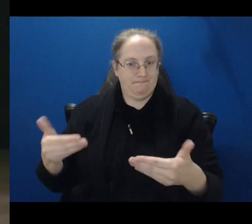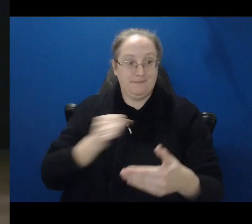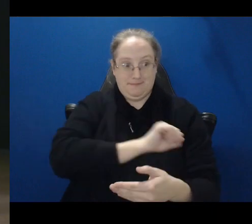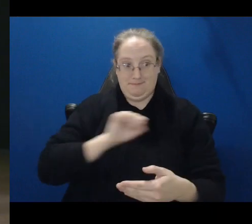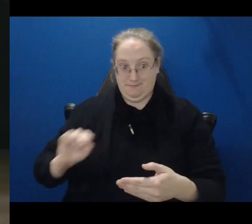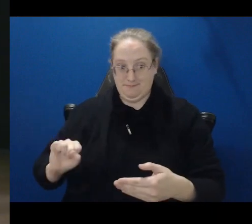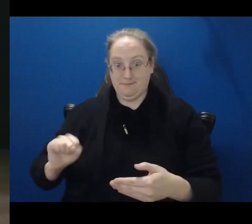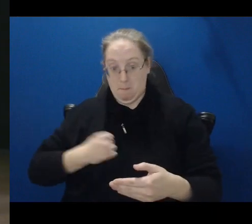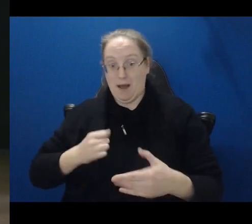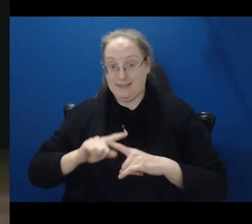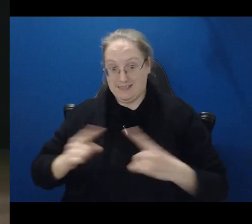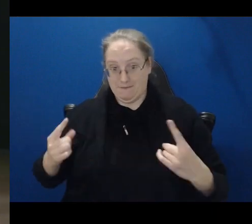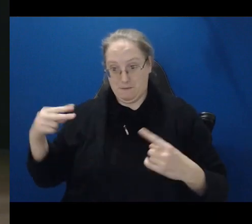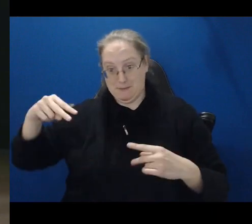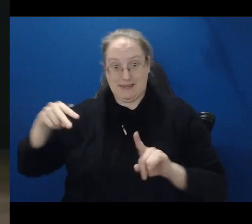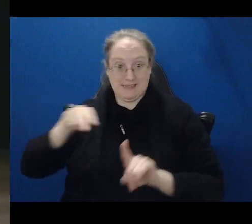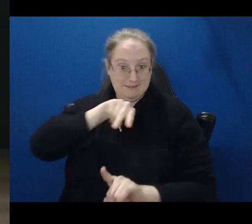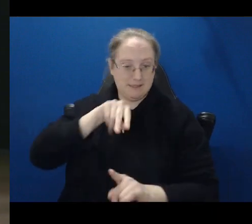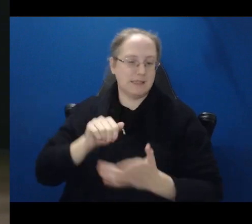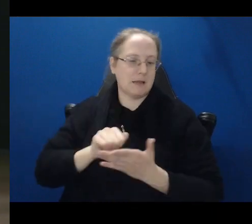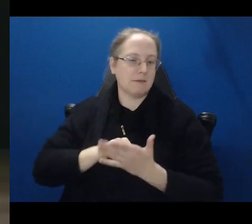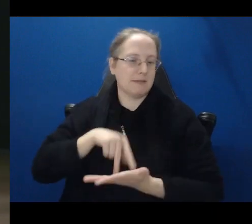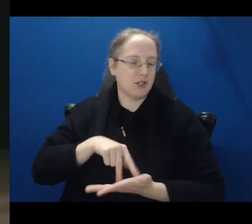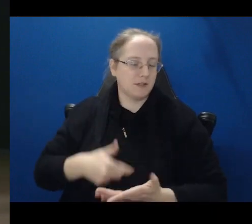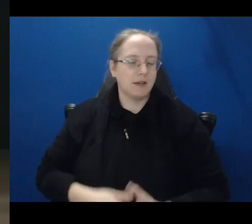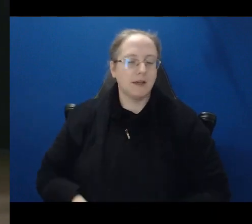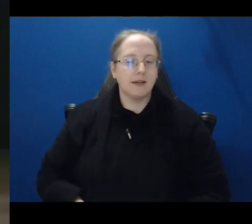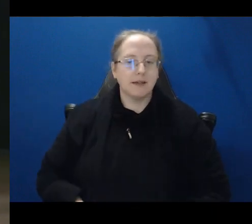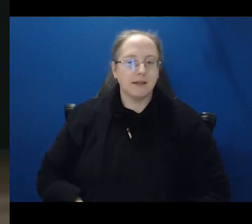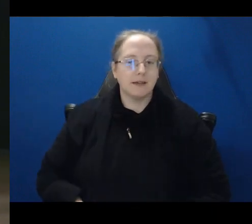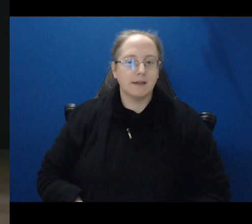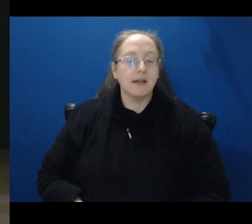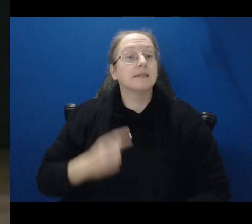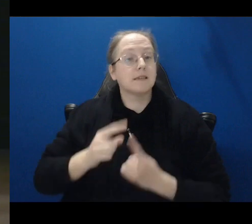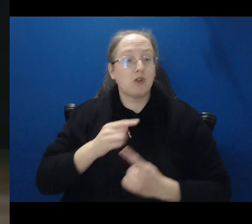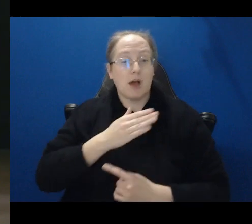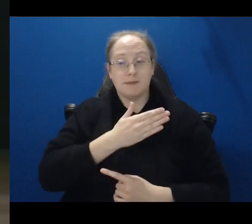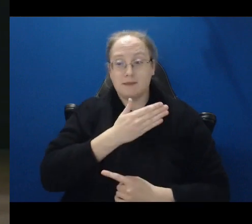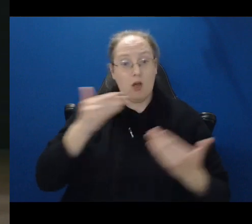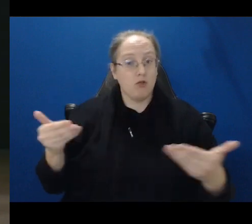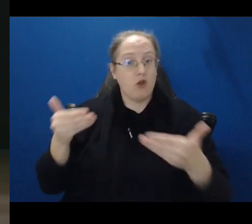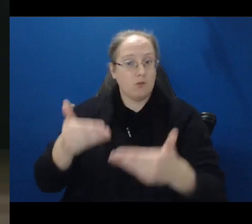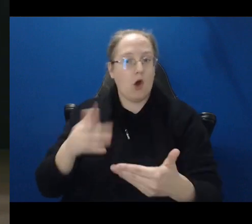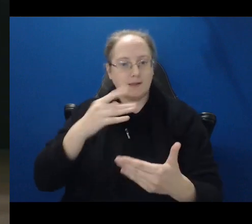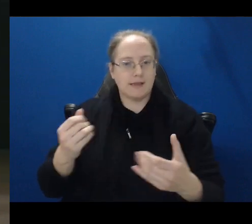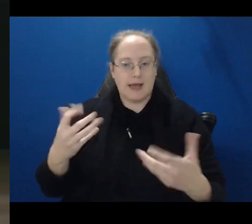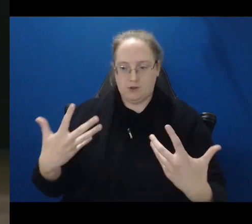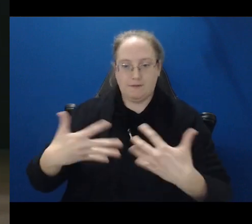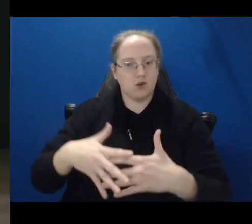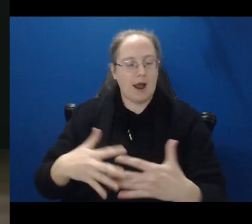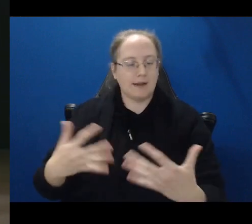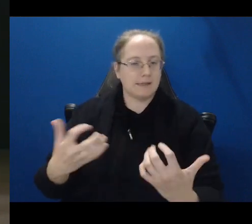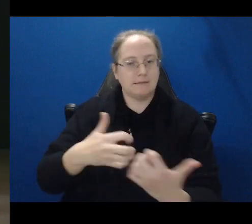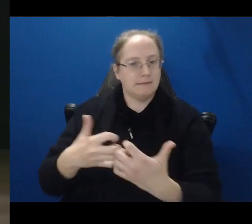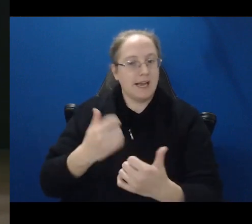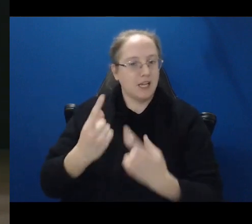going, sometimes they bring things out in each other and sometimes they're jarring to each other, or their energies are really different, and